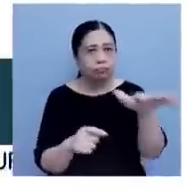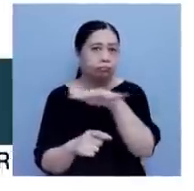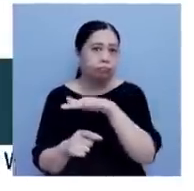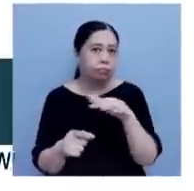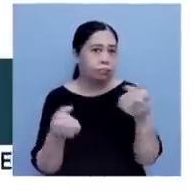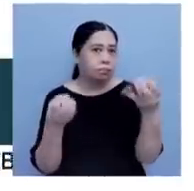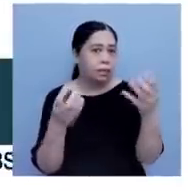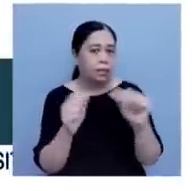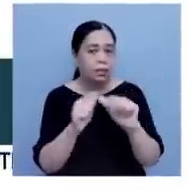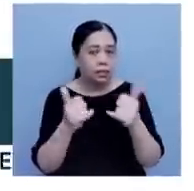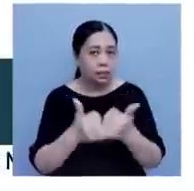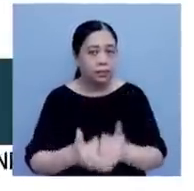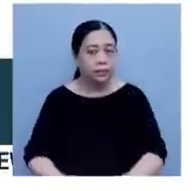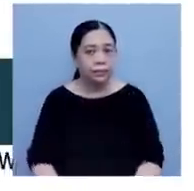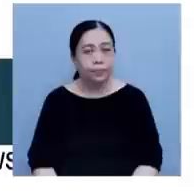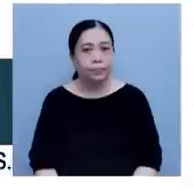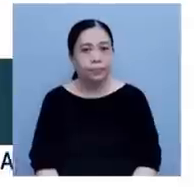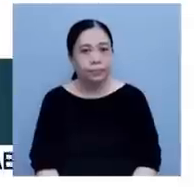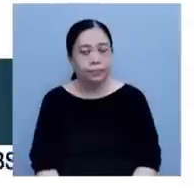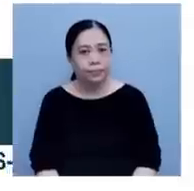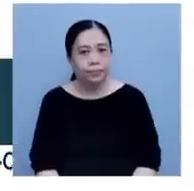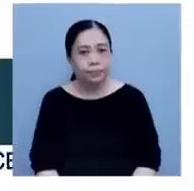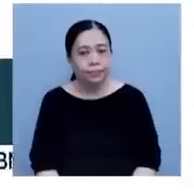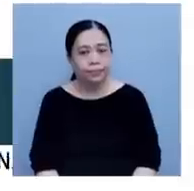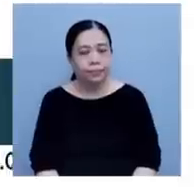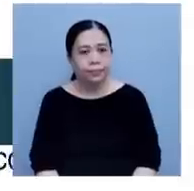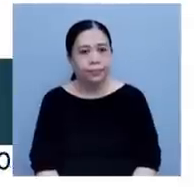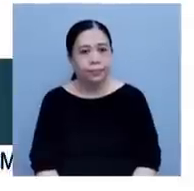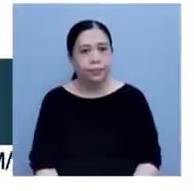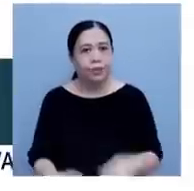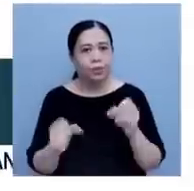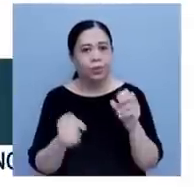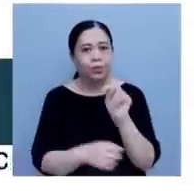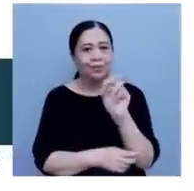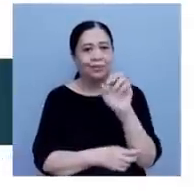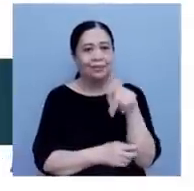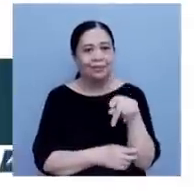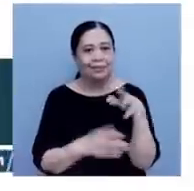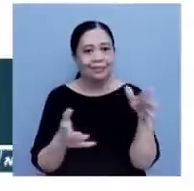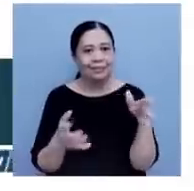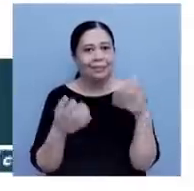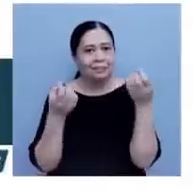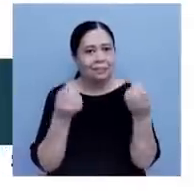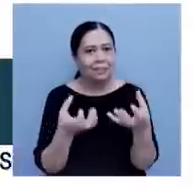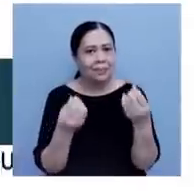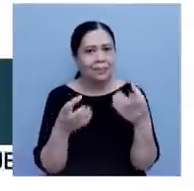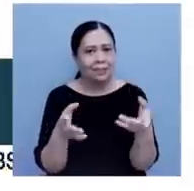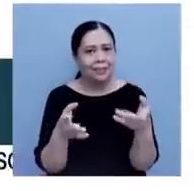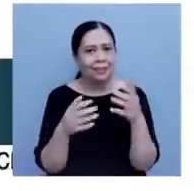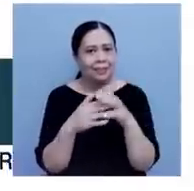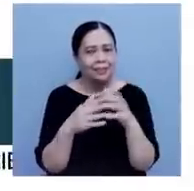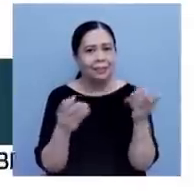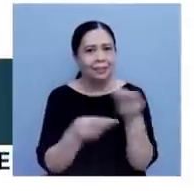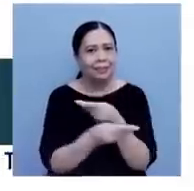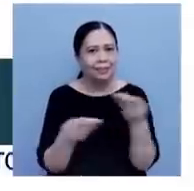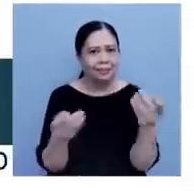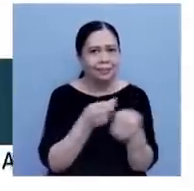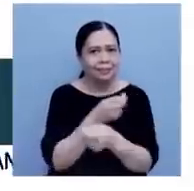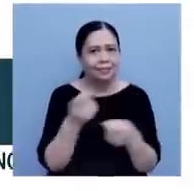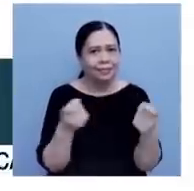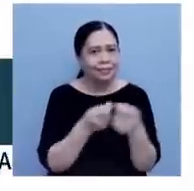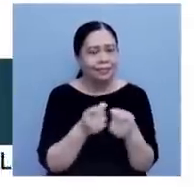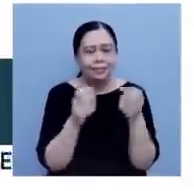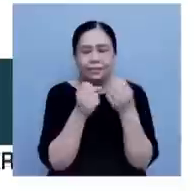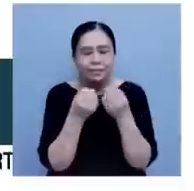many agencies. If you look at the NEP, Carmina, there are many such interagency transfers. There are